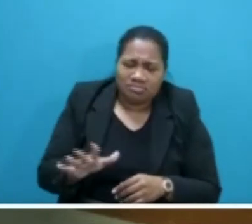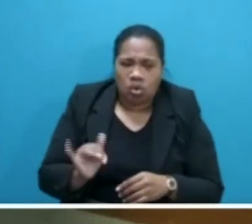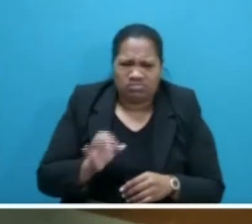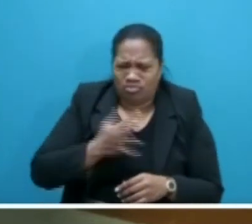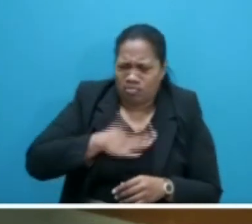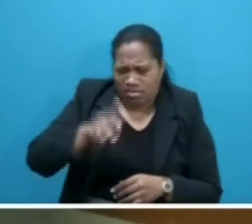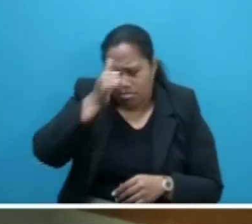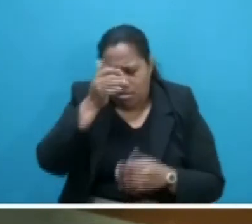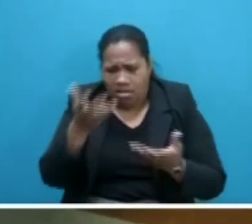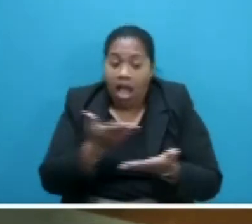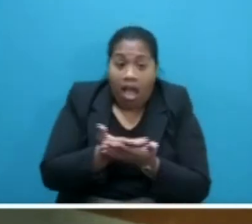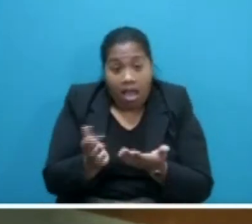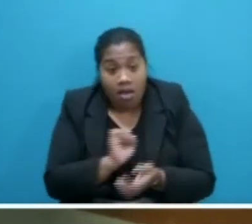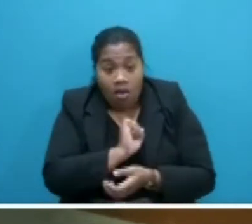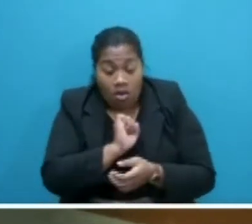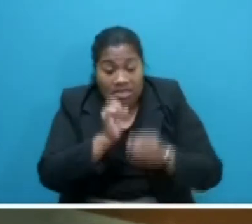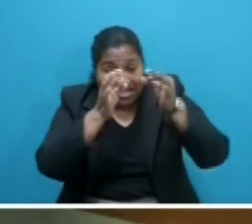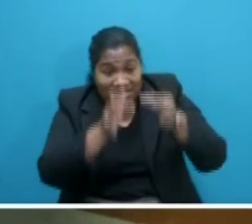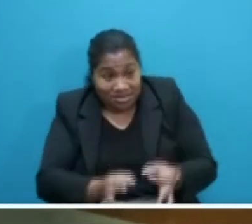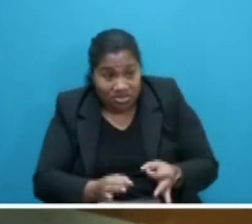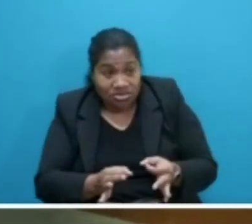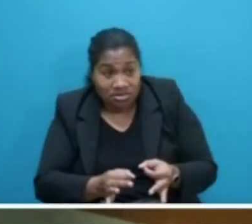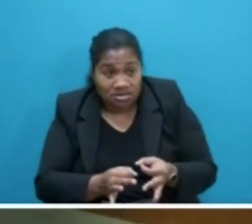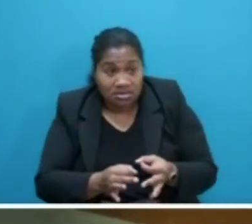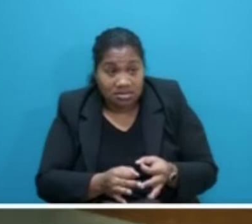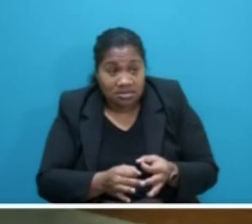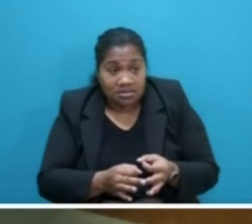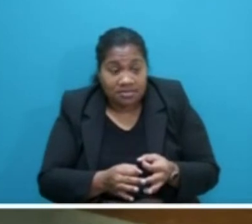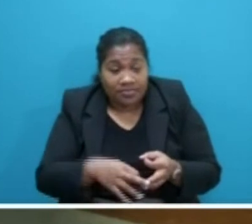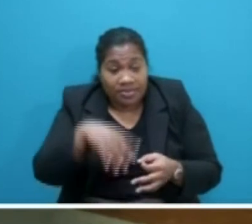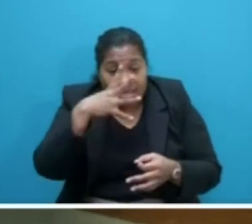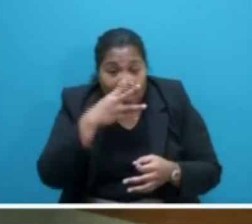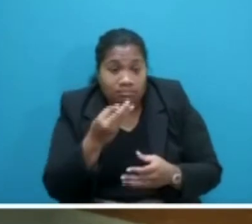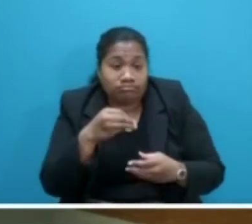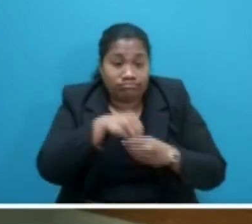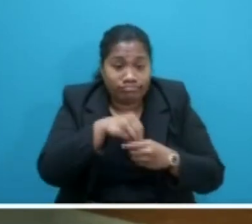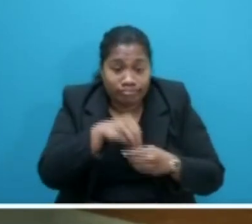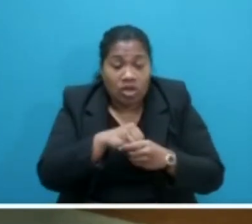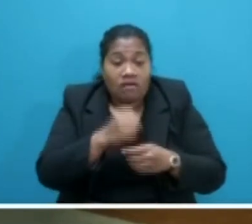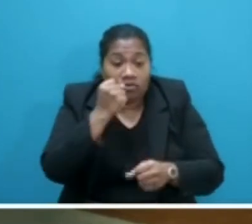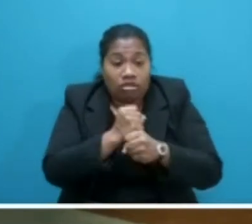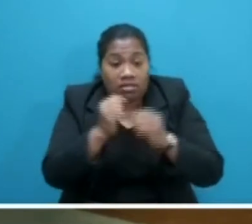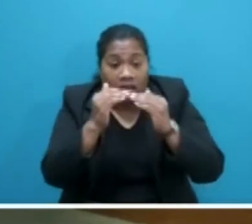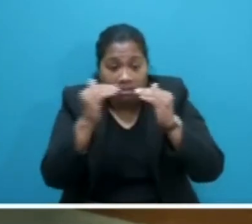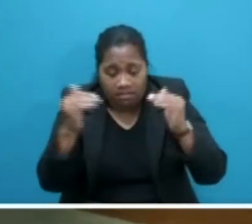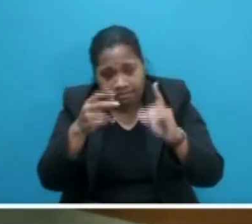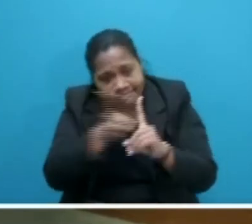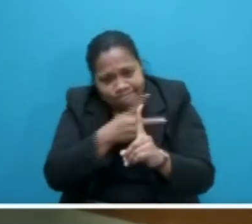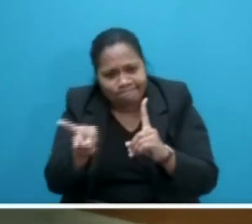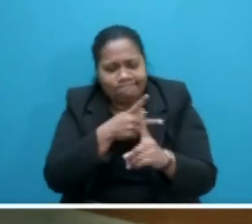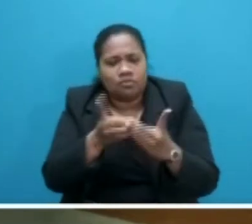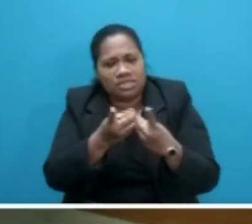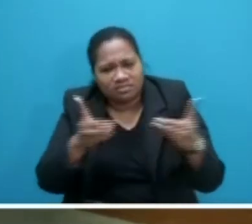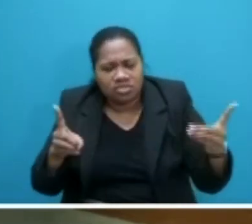inaction, and their apathy fuel this raging crisis of gender-based violence and discrimination. They make